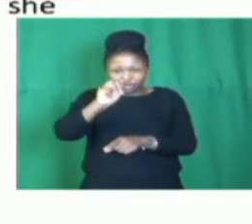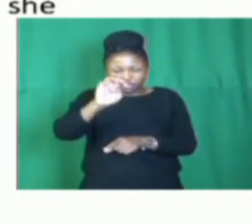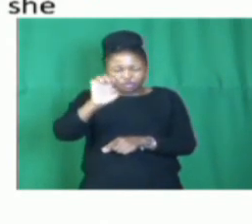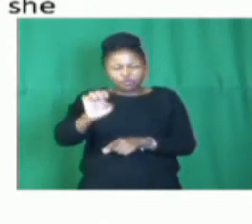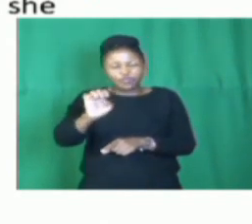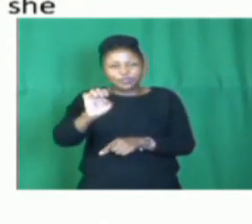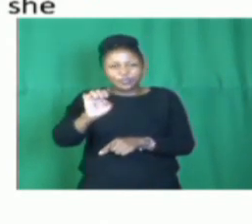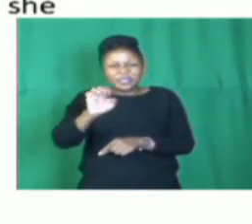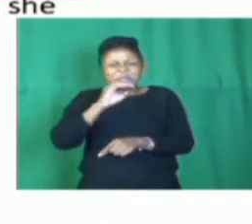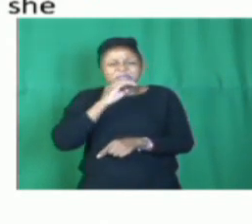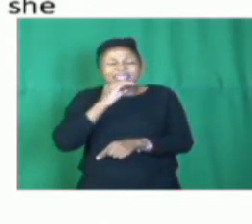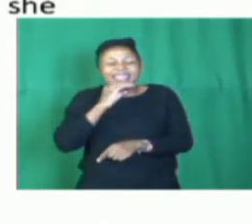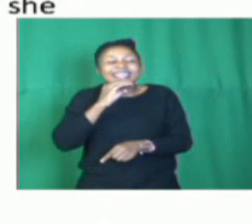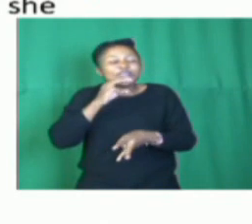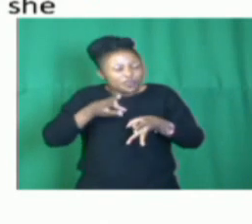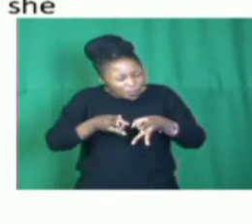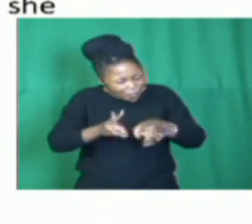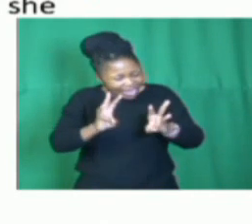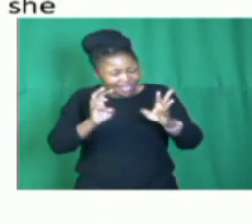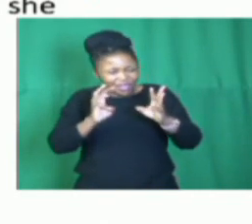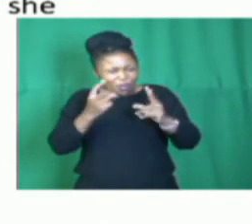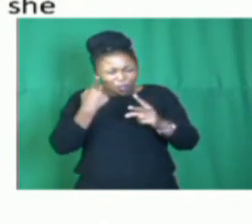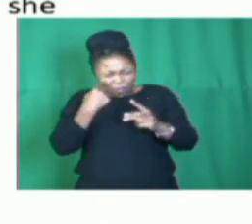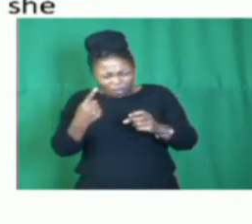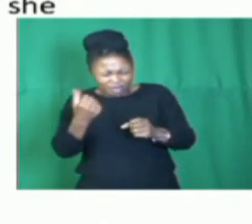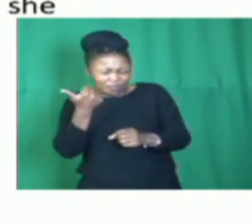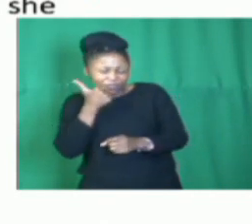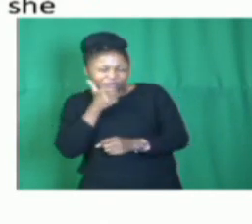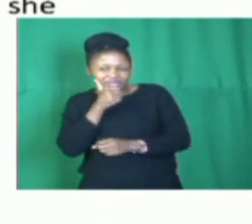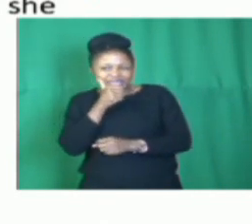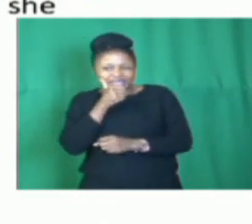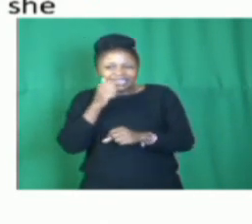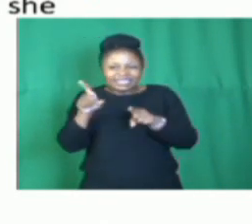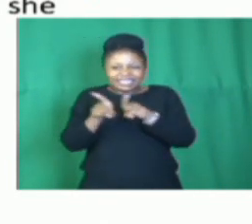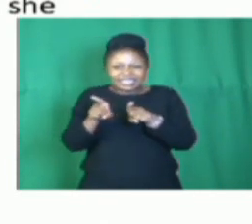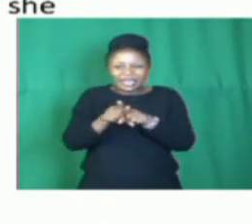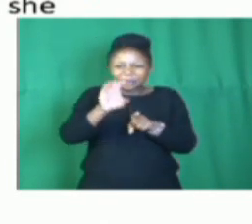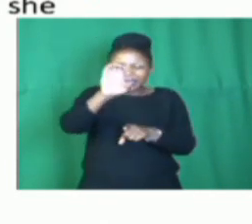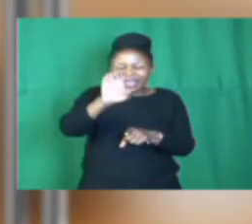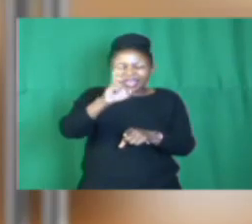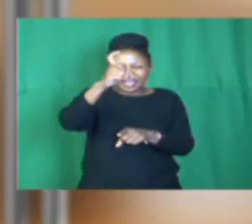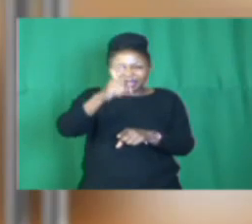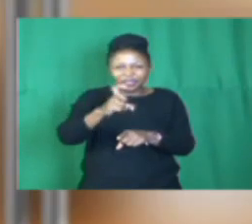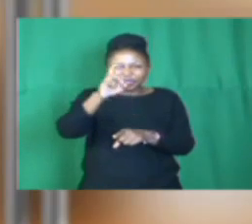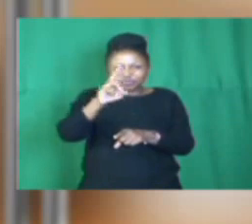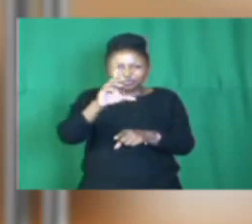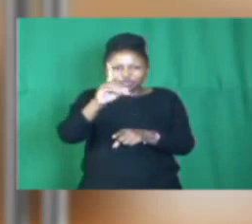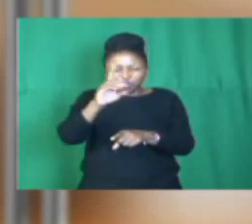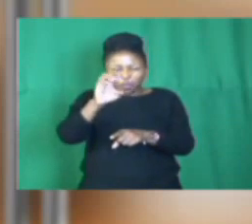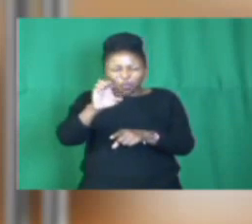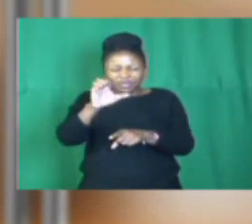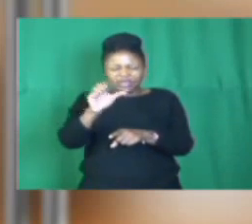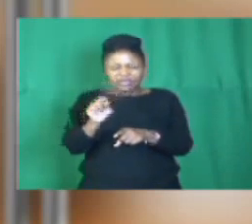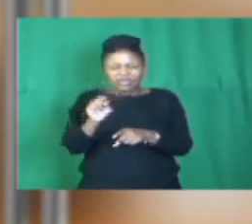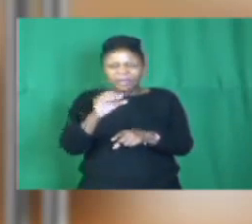last sentence, her presence lights up a room and she exudes confidence. She oozes. When you see her walking there,